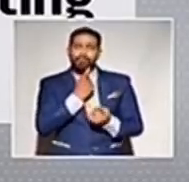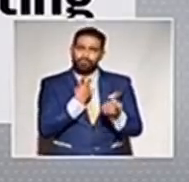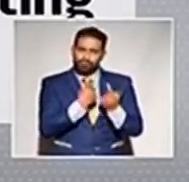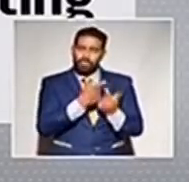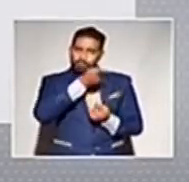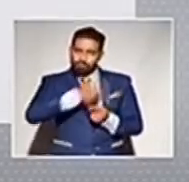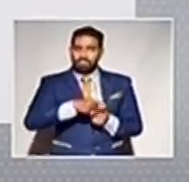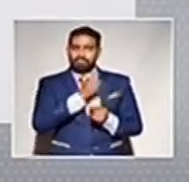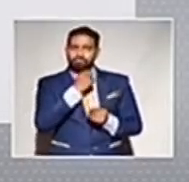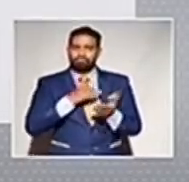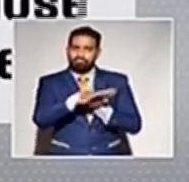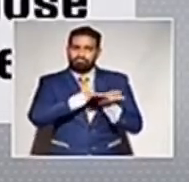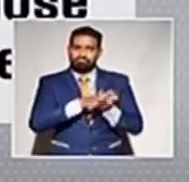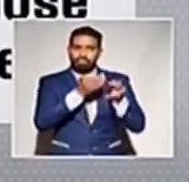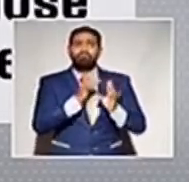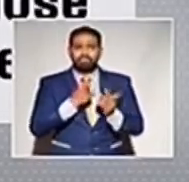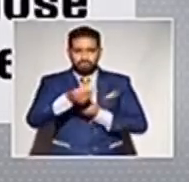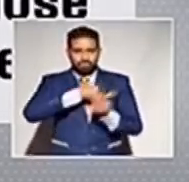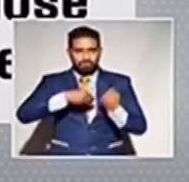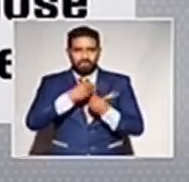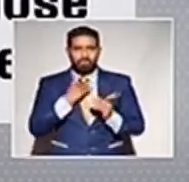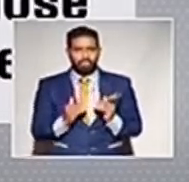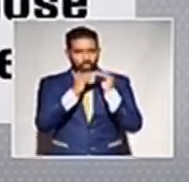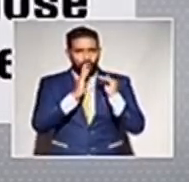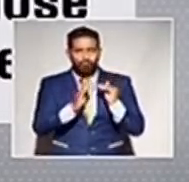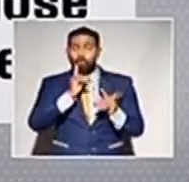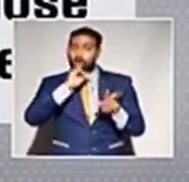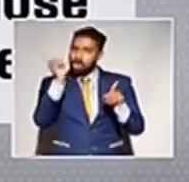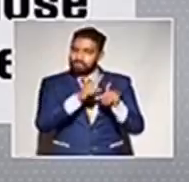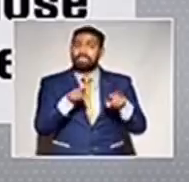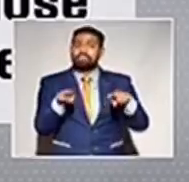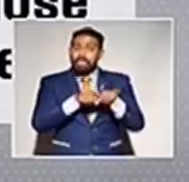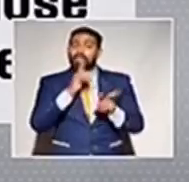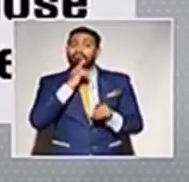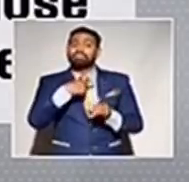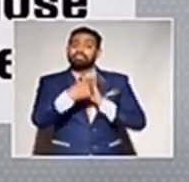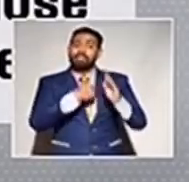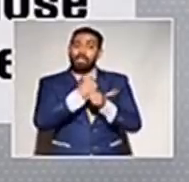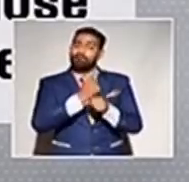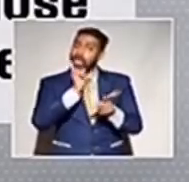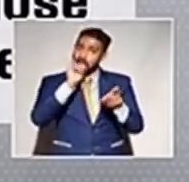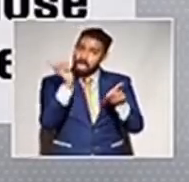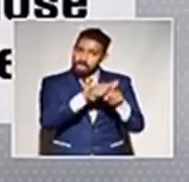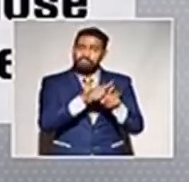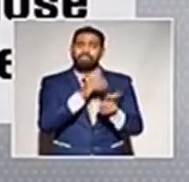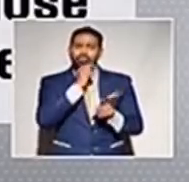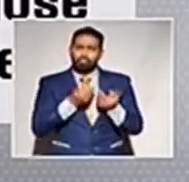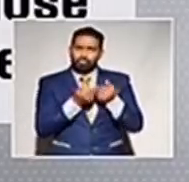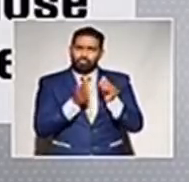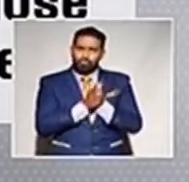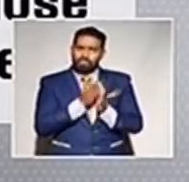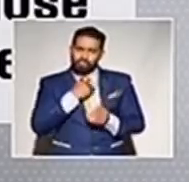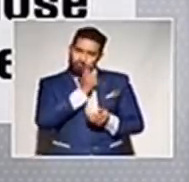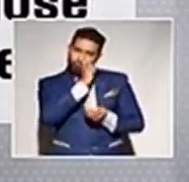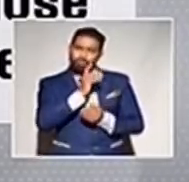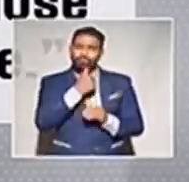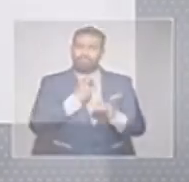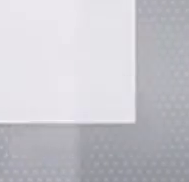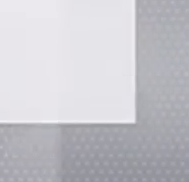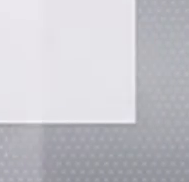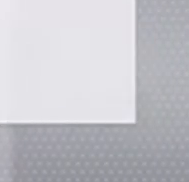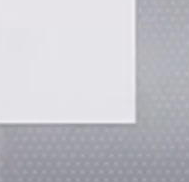fighting corruption. Require the Sri Lankan government to restore independent investigations into corruption allegations and prosecute those